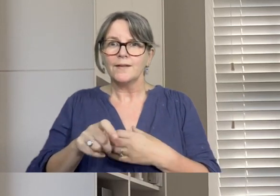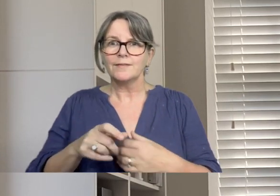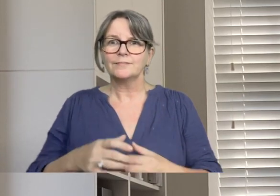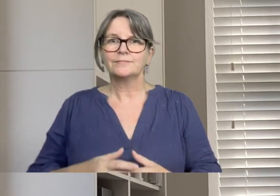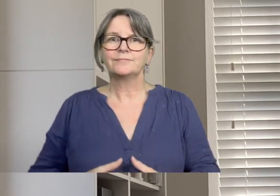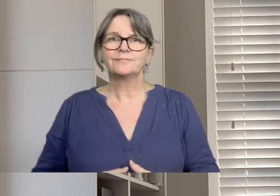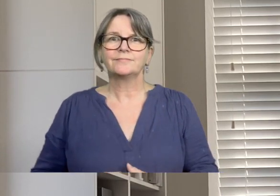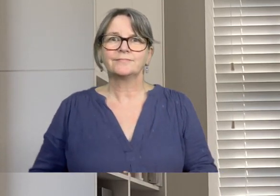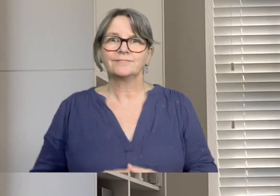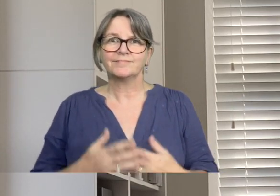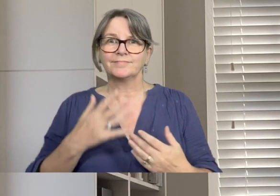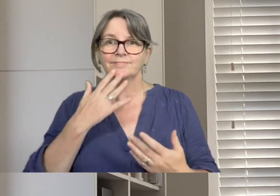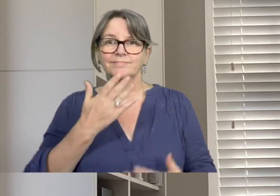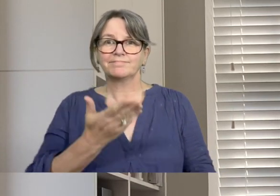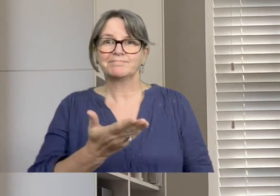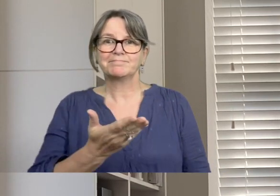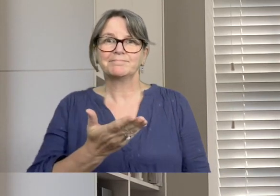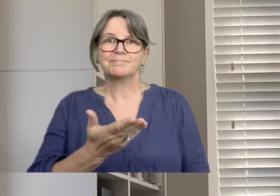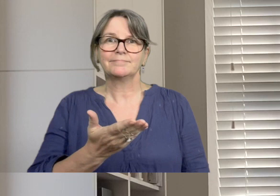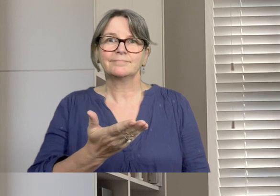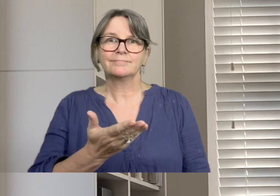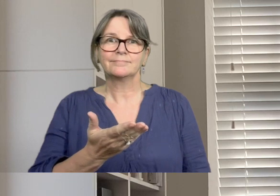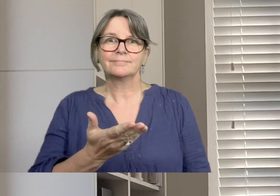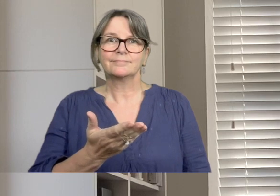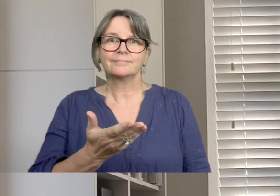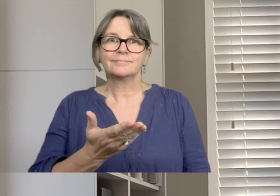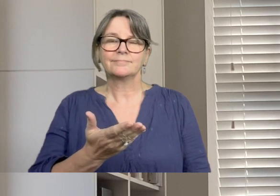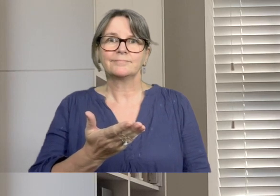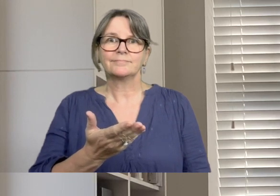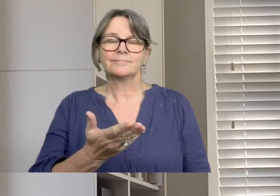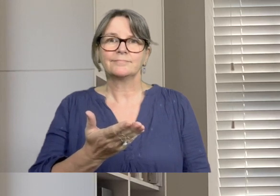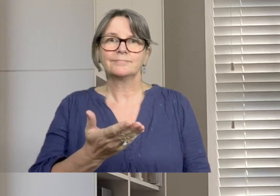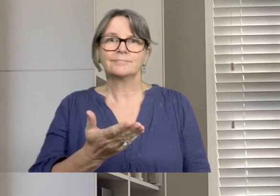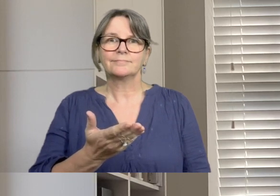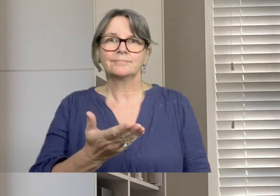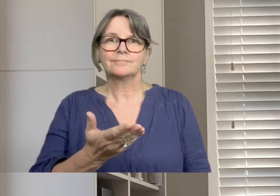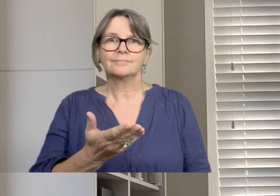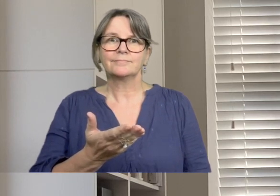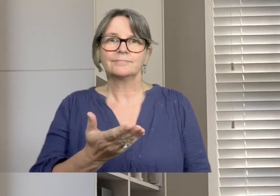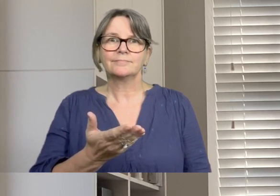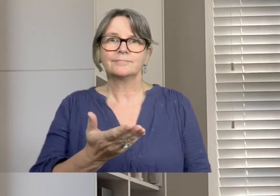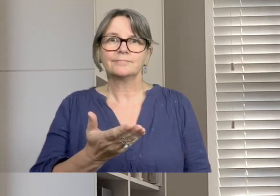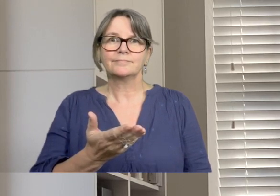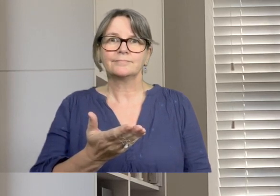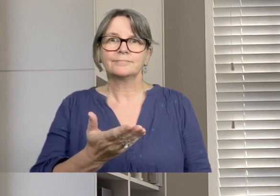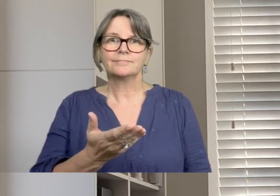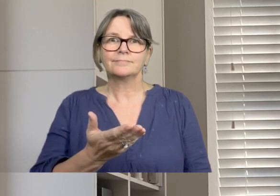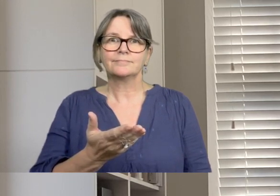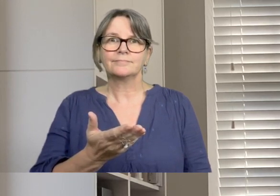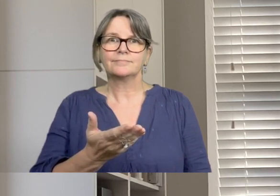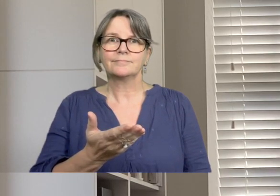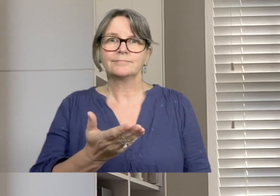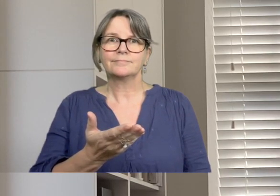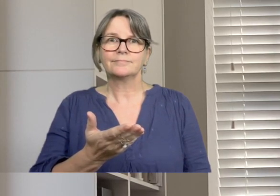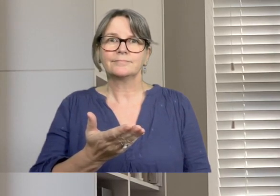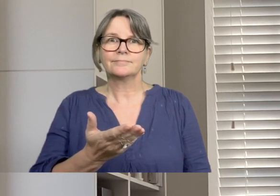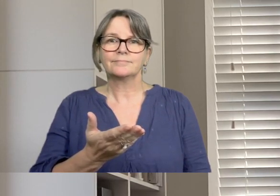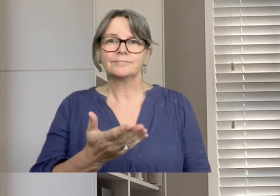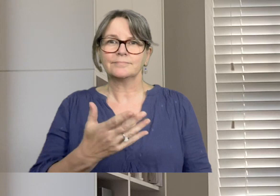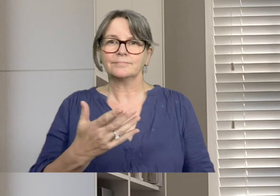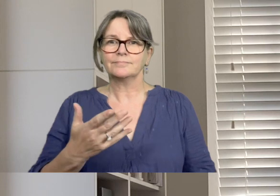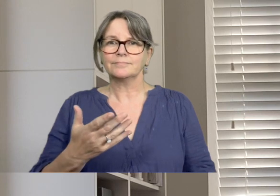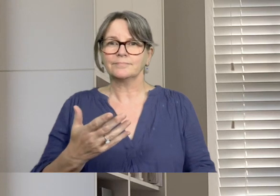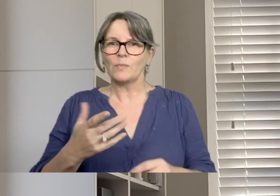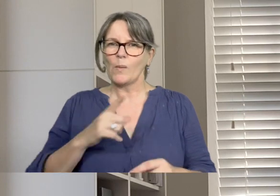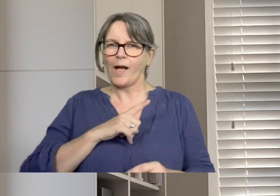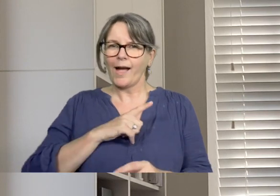we open. And breath out, we close. One more time each way. Little breath in, opening. And what we're doing